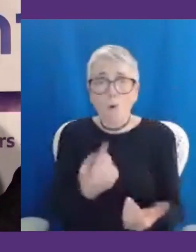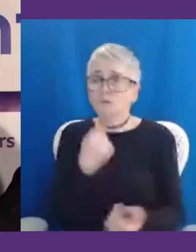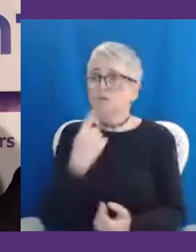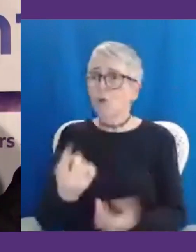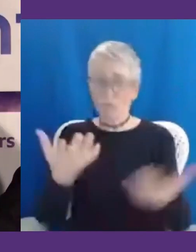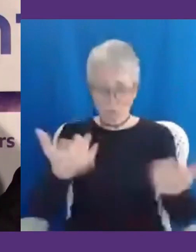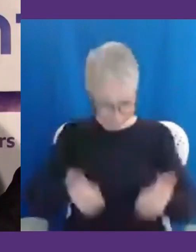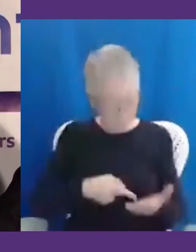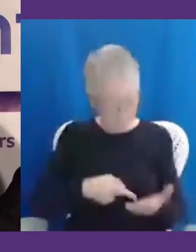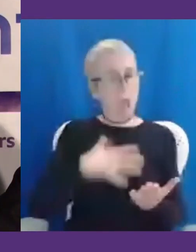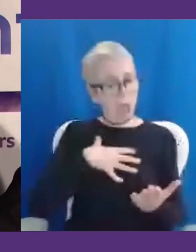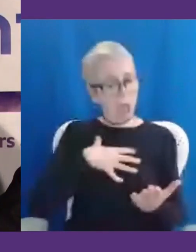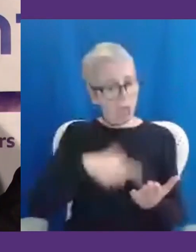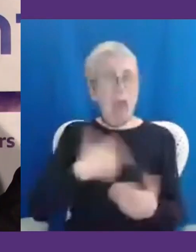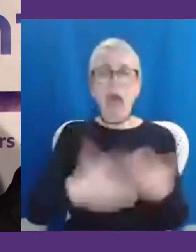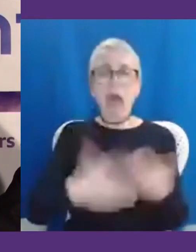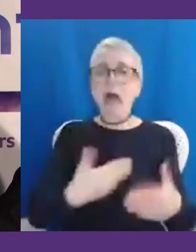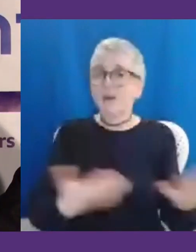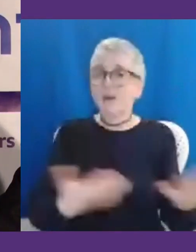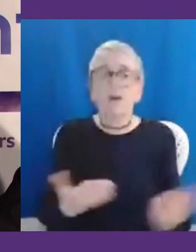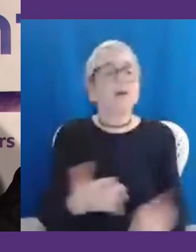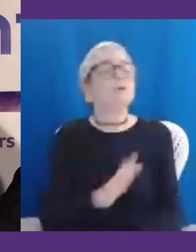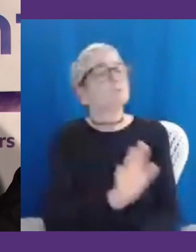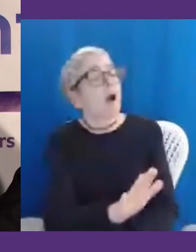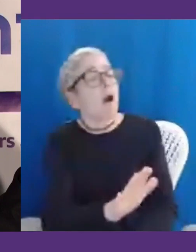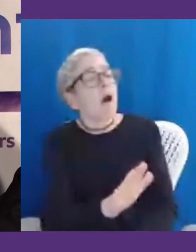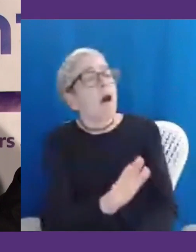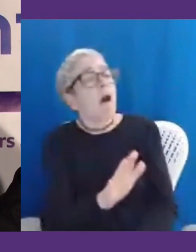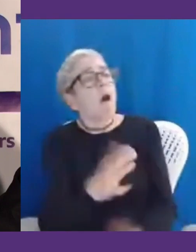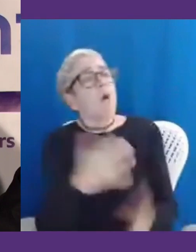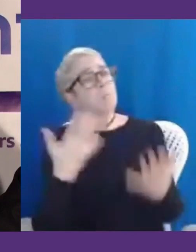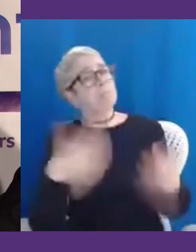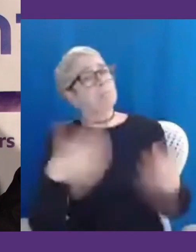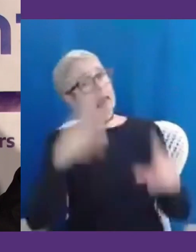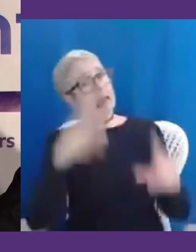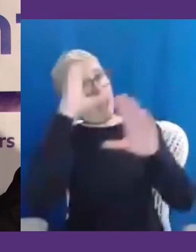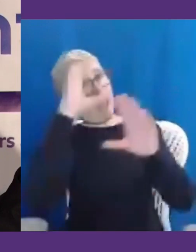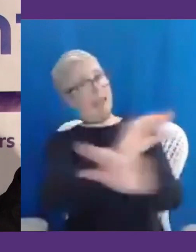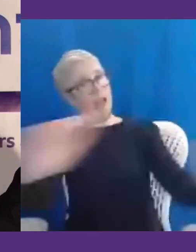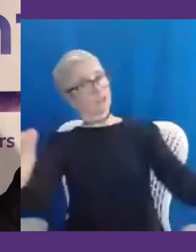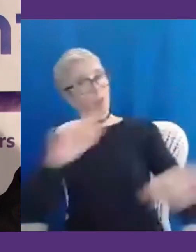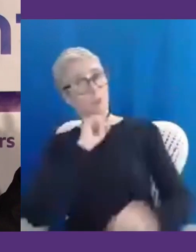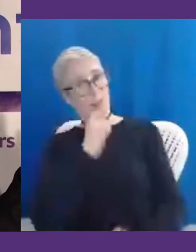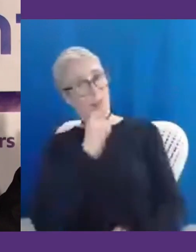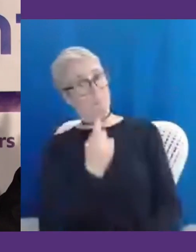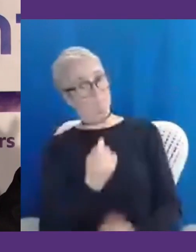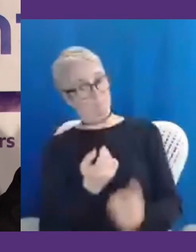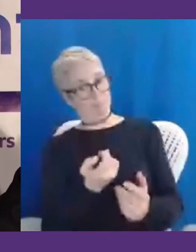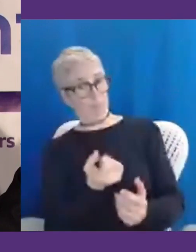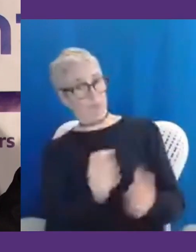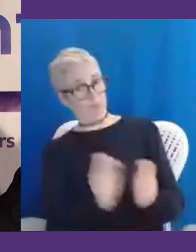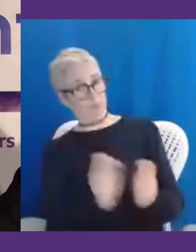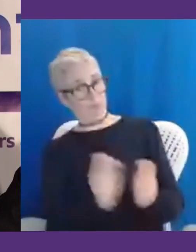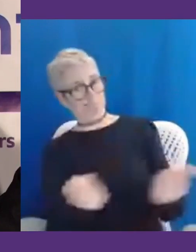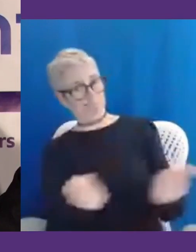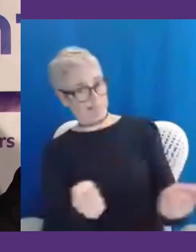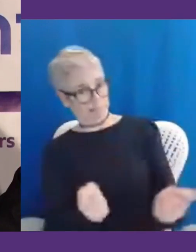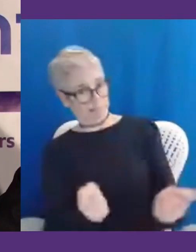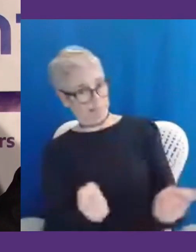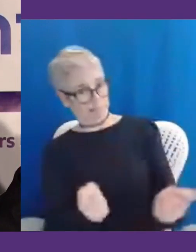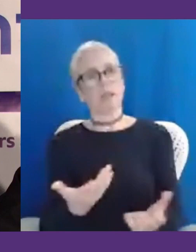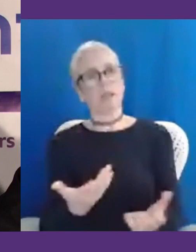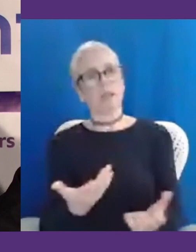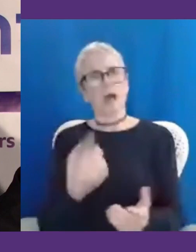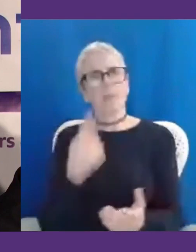announced that it was coming. It was then sort of absorbed into the style guides, and then there's a lot of within this company. There's a lot of kind